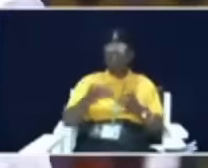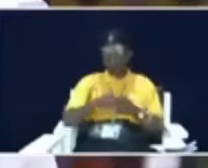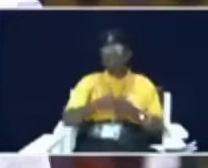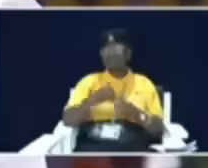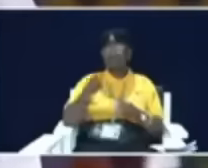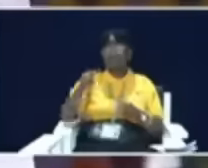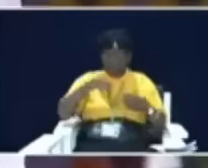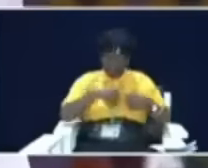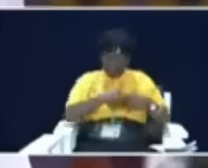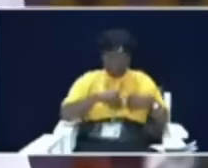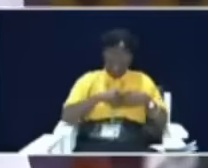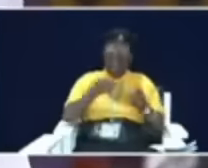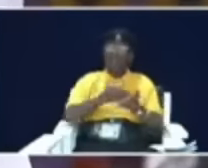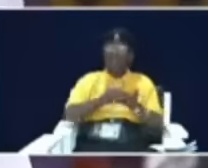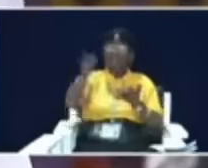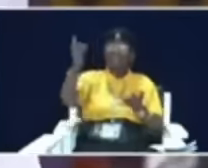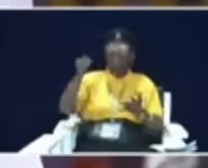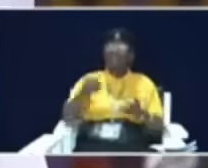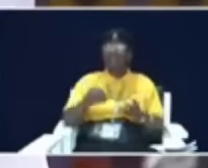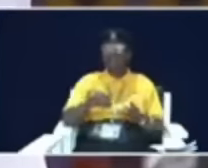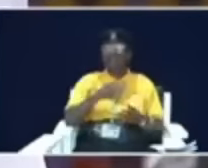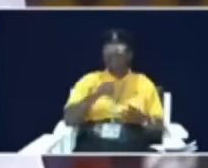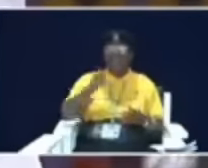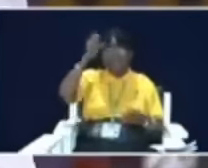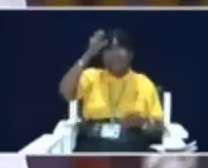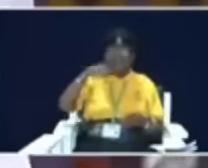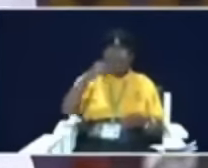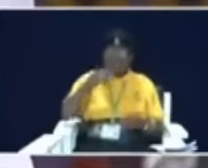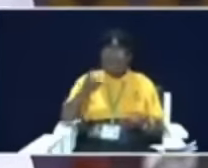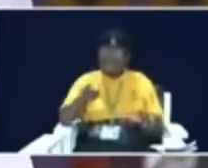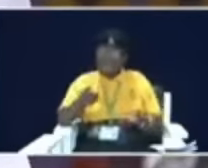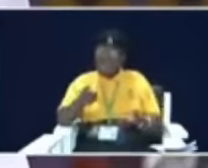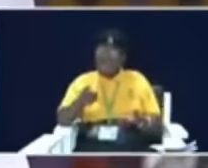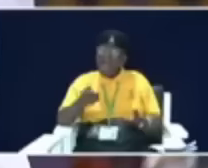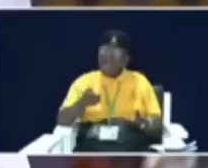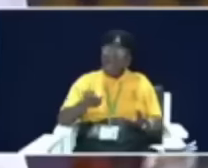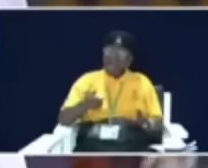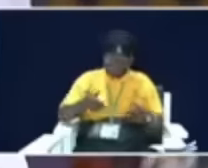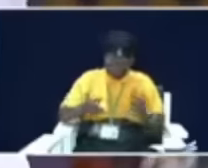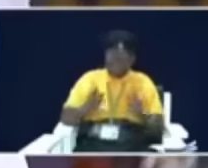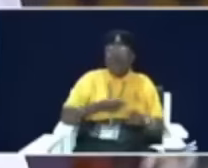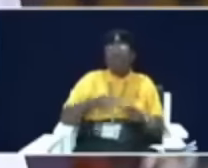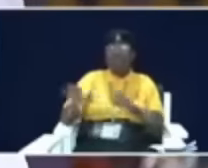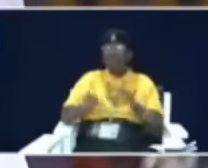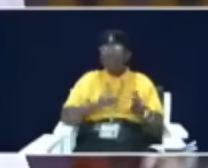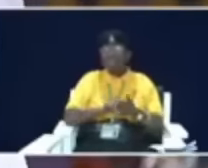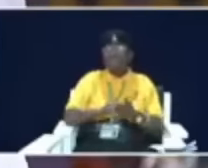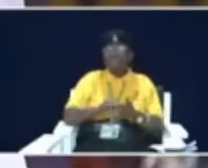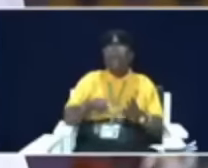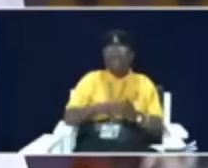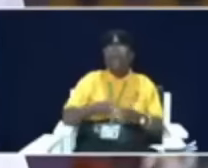the bear failed, and the devil said, well, let's do it this way.